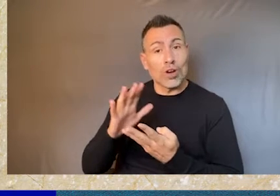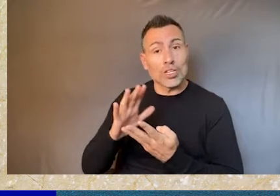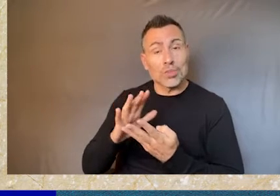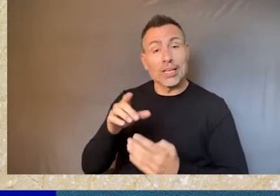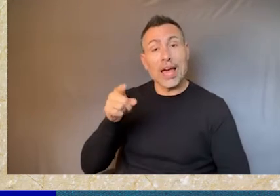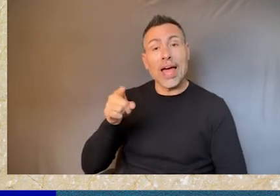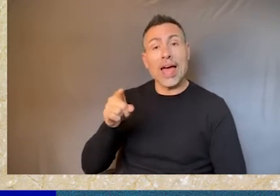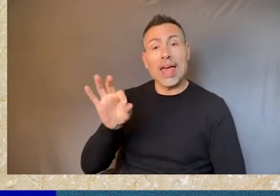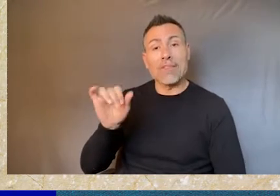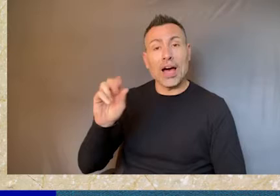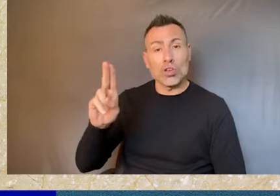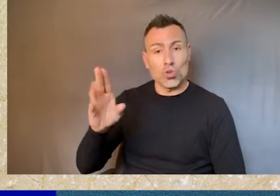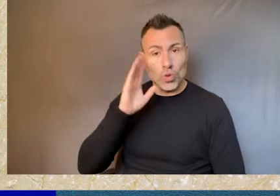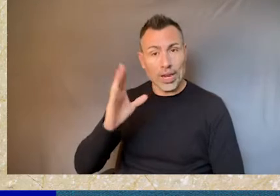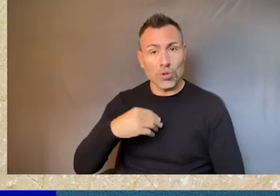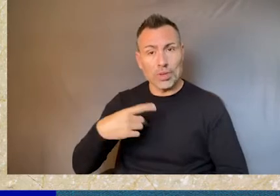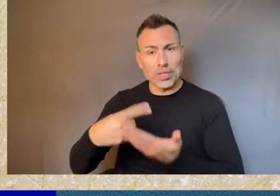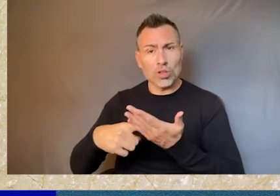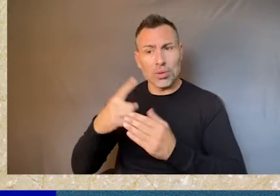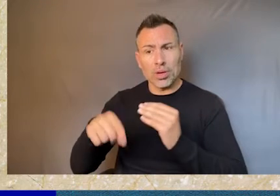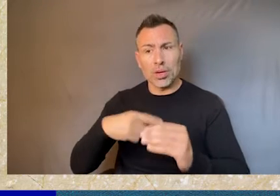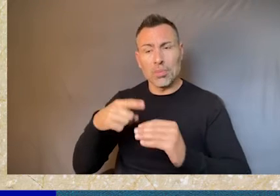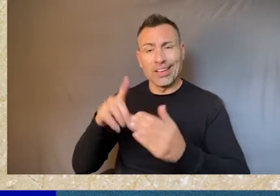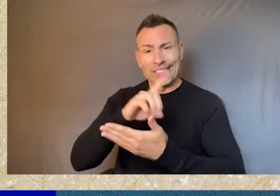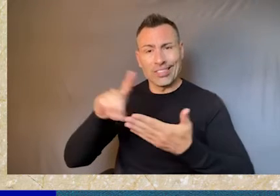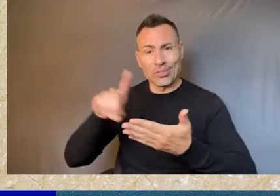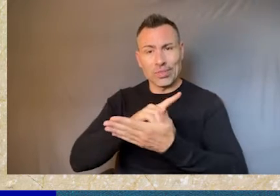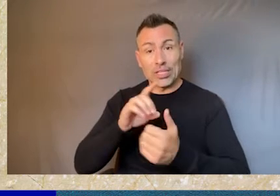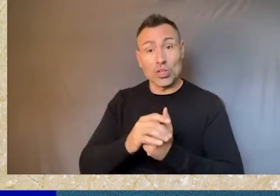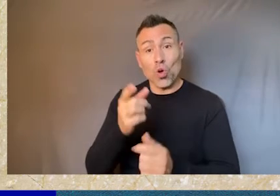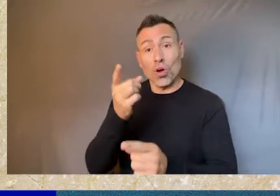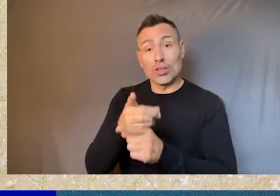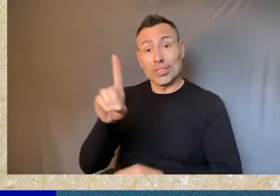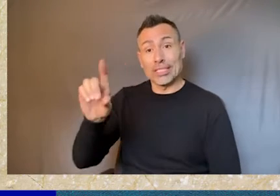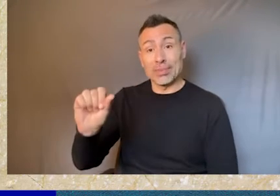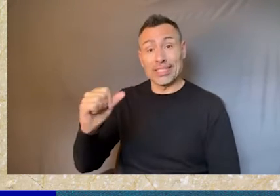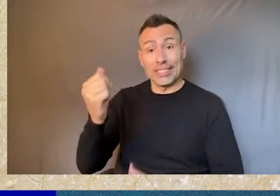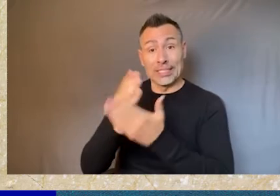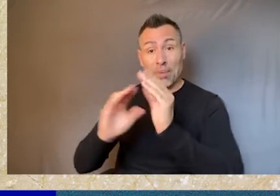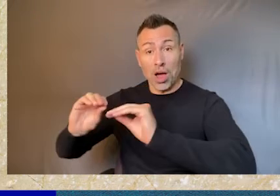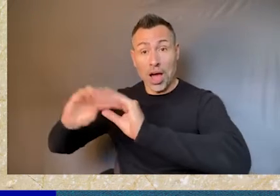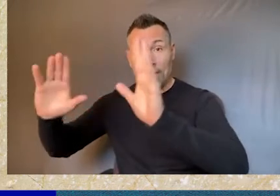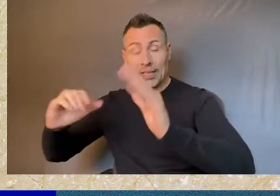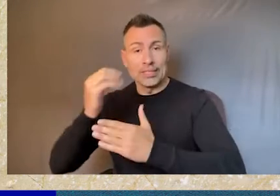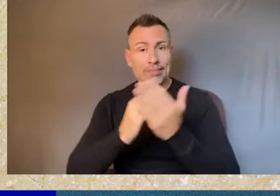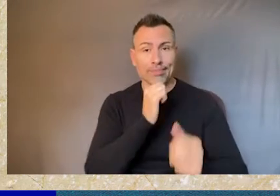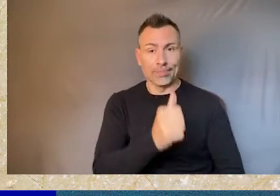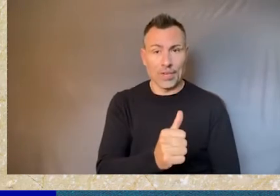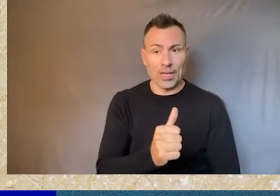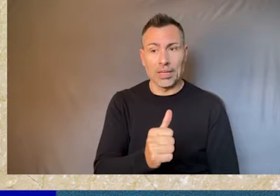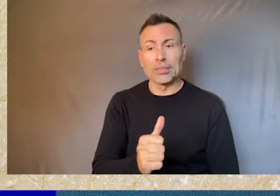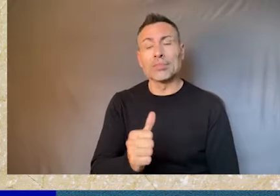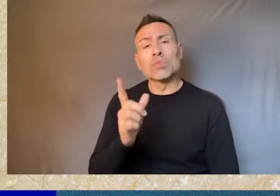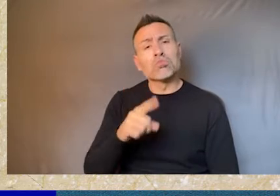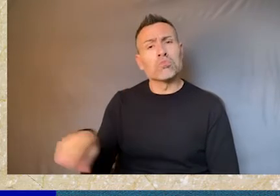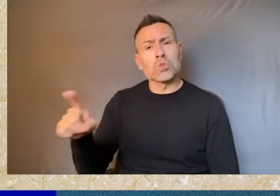and visible versus invisible disabilities. We are all familiar with the concept of discrimination when it